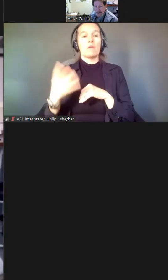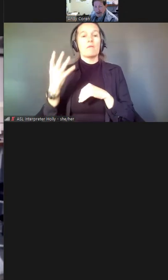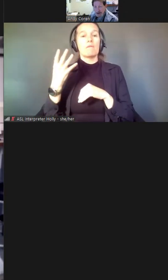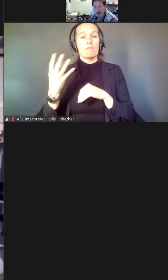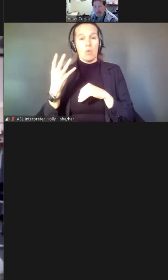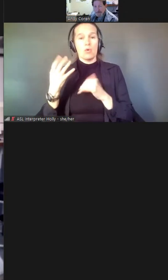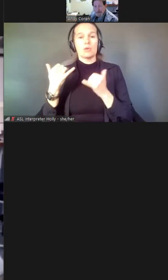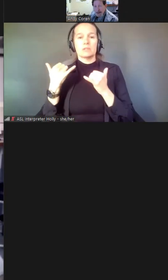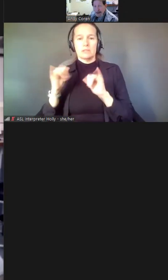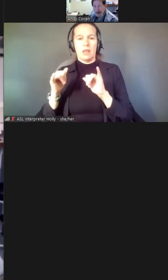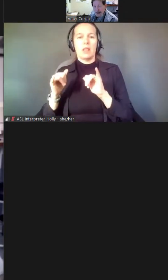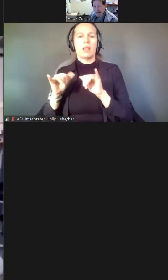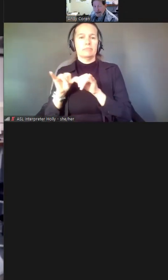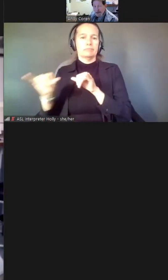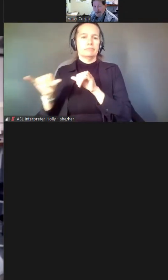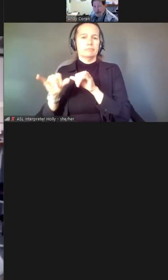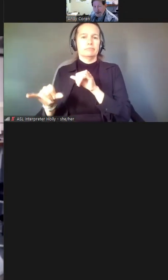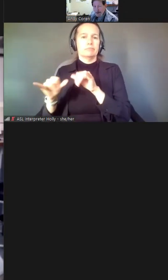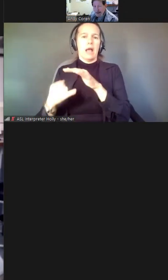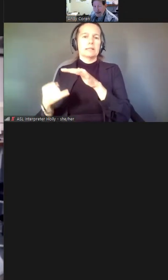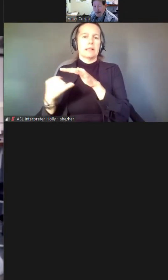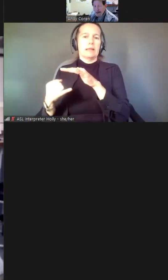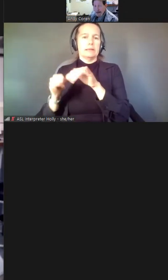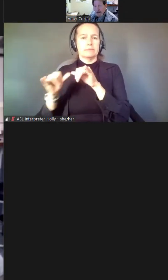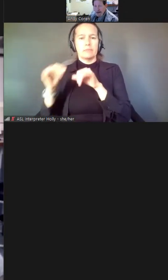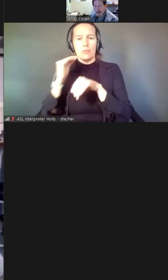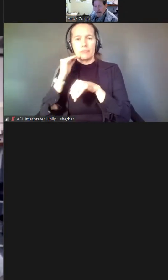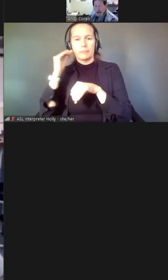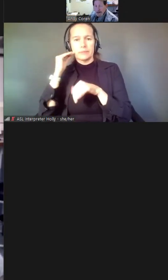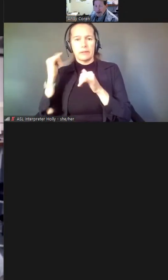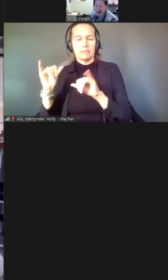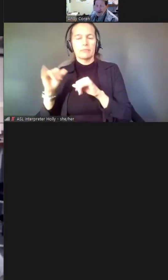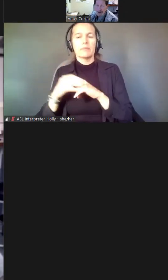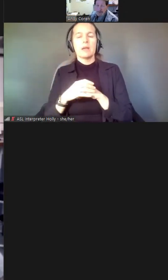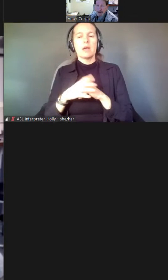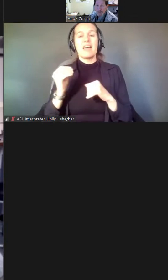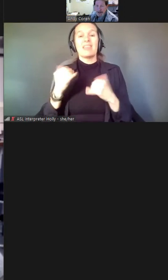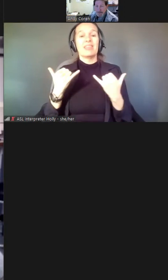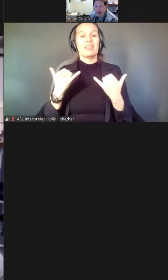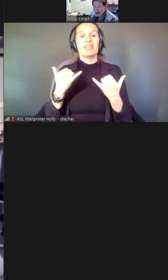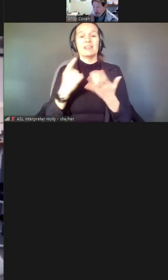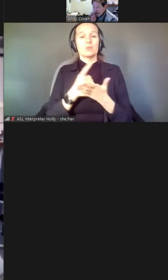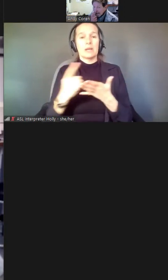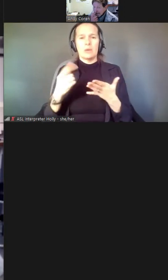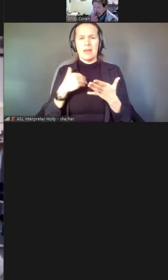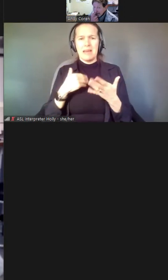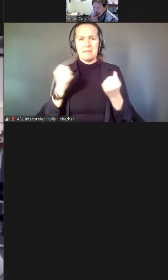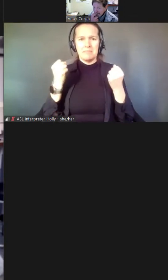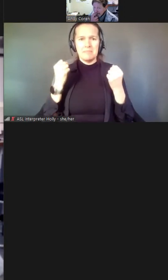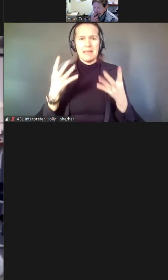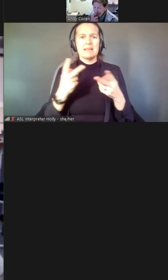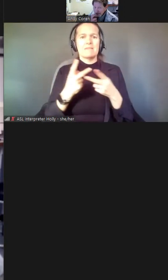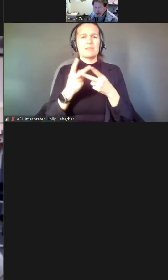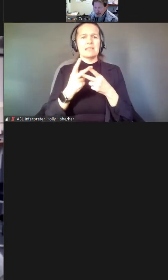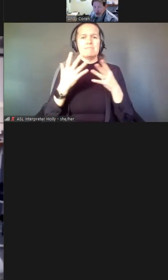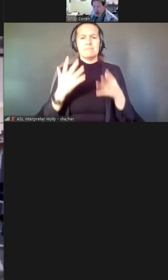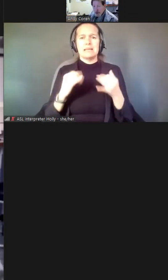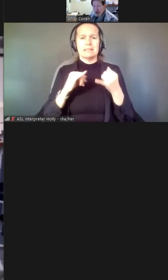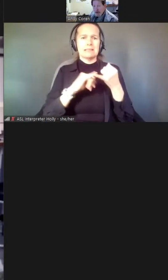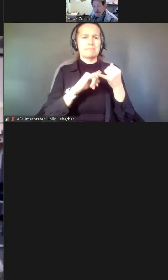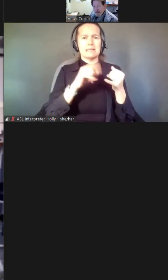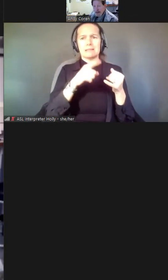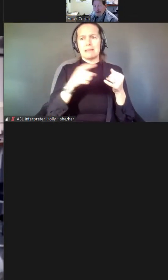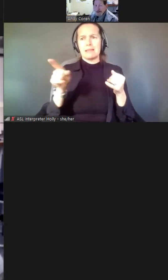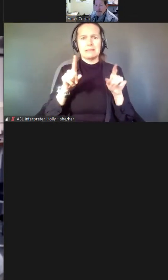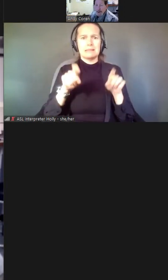on isolation. And this week we had a large number of inmates that tested positive. So the